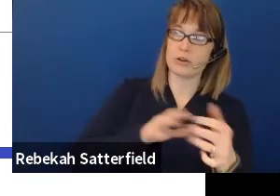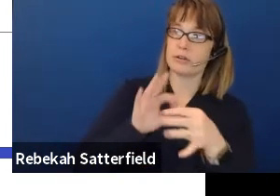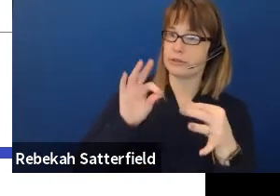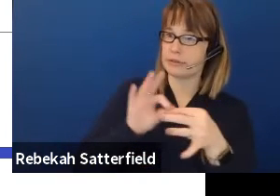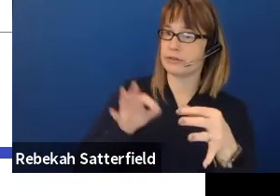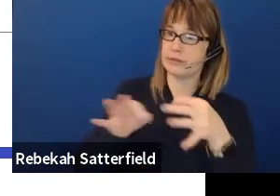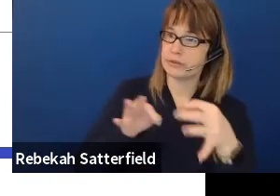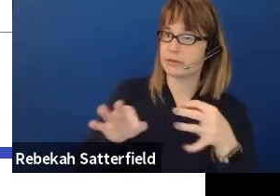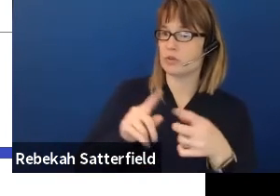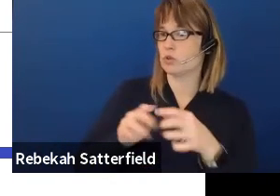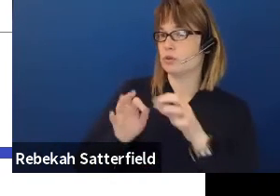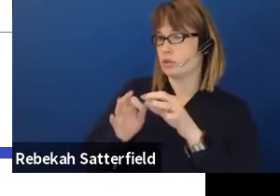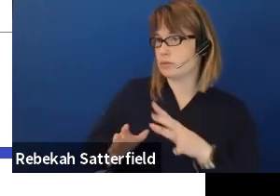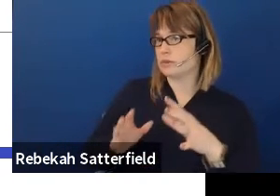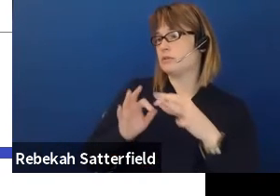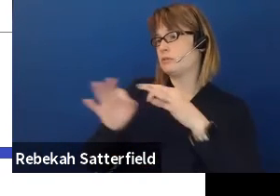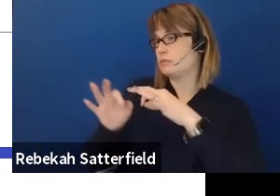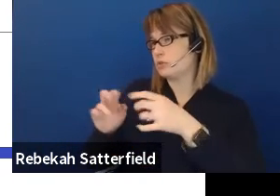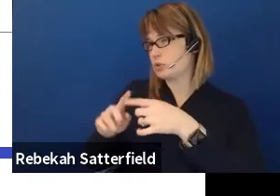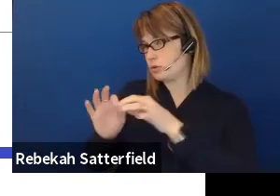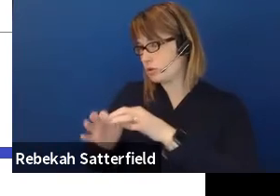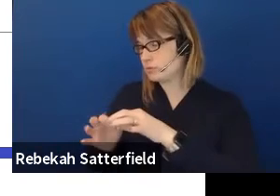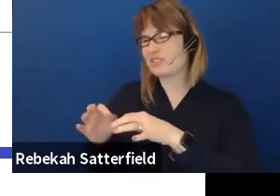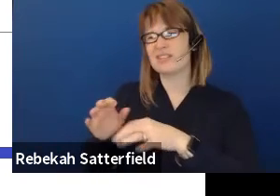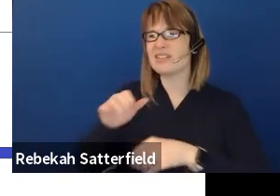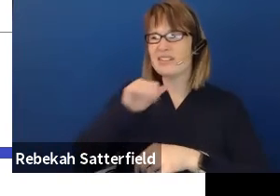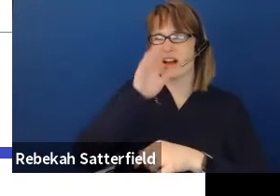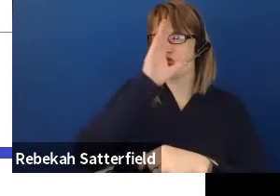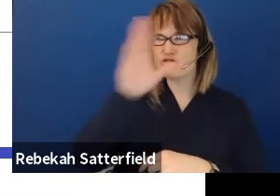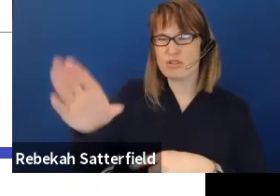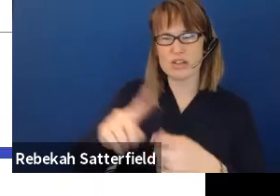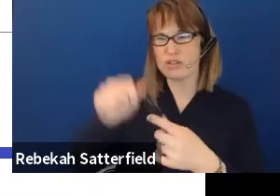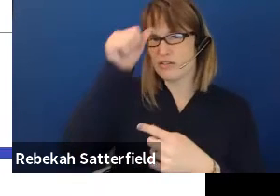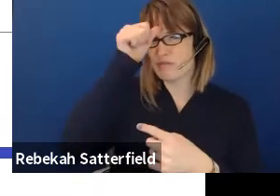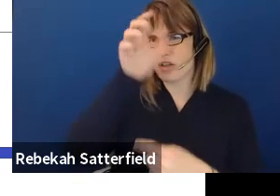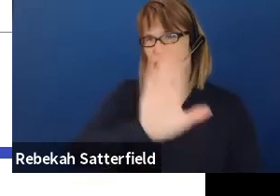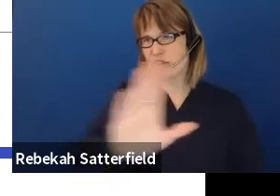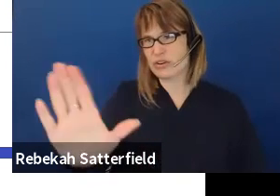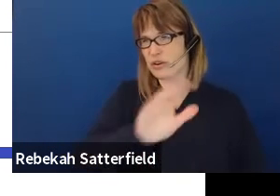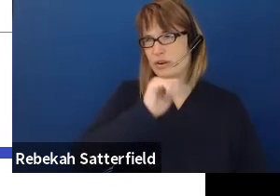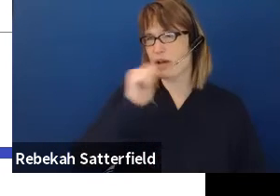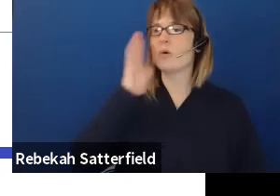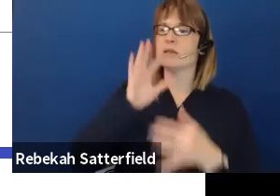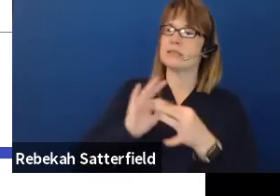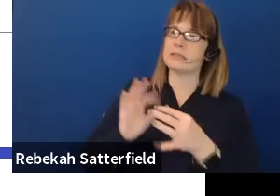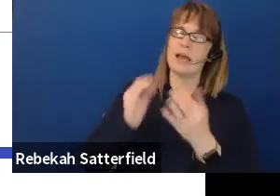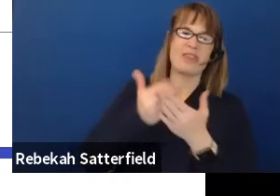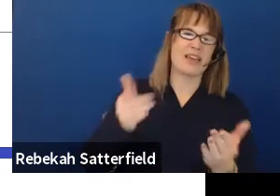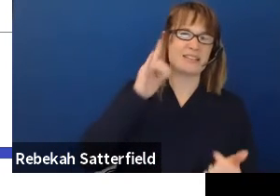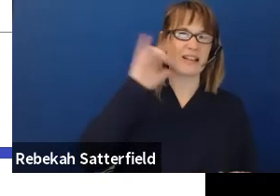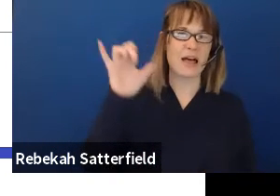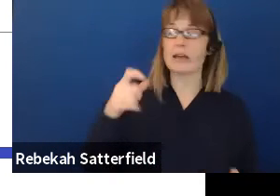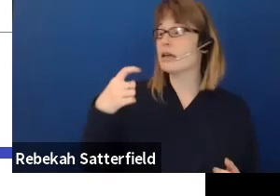to me, the interpreter, instead of directing his conversation to the father. So he would say things like, tell